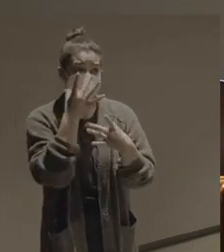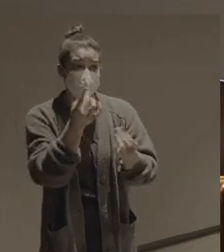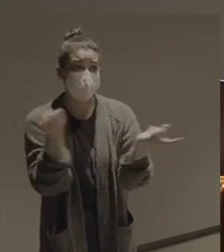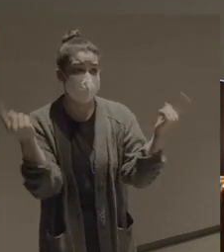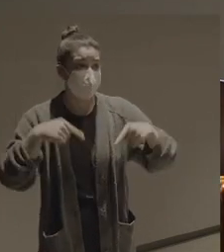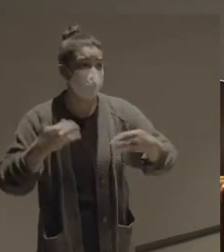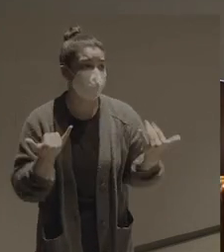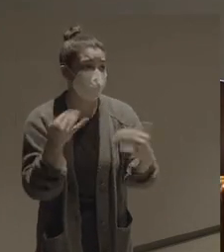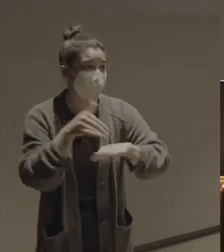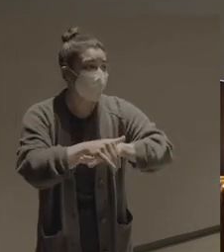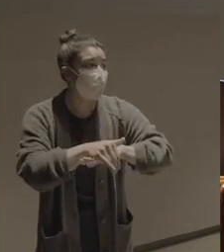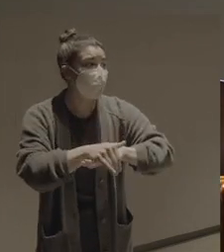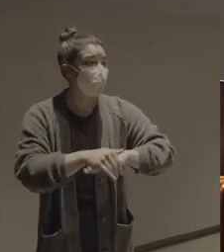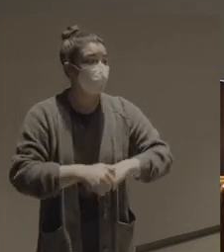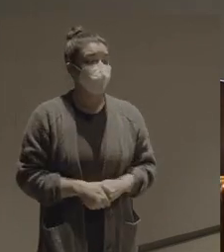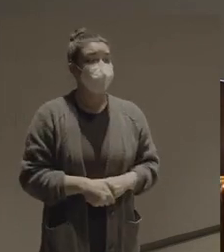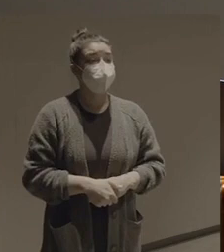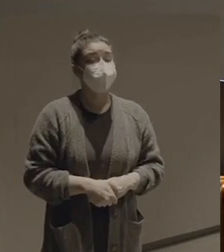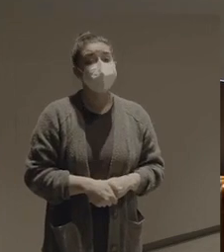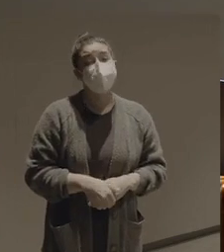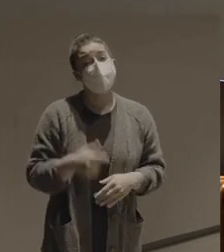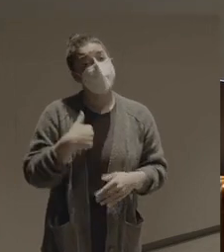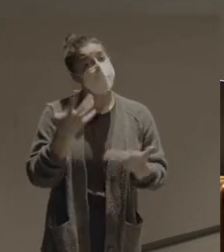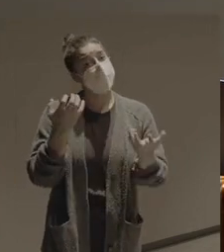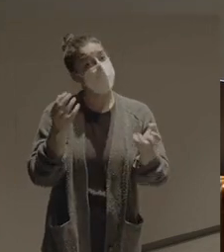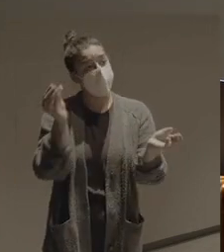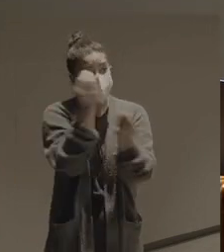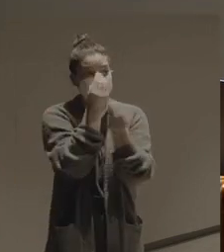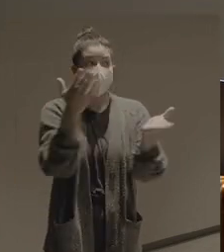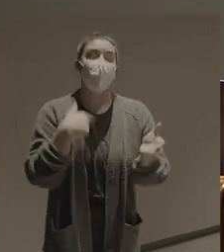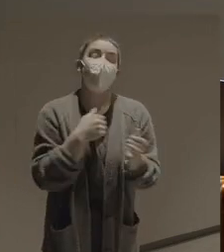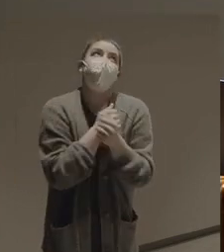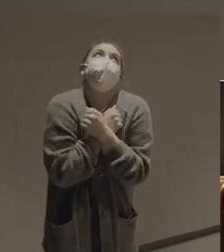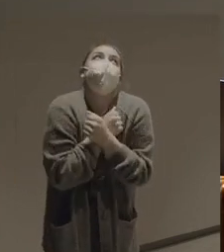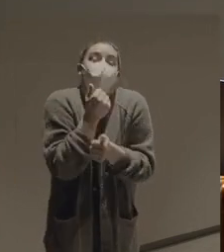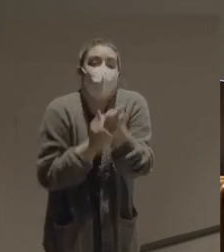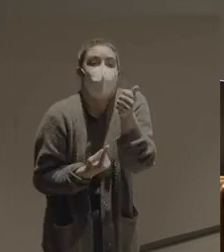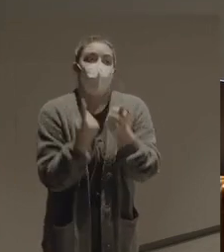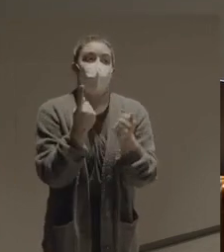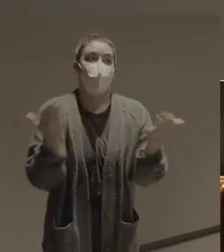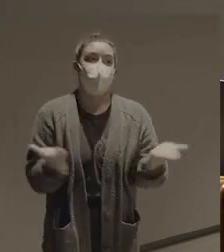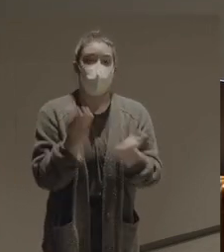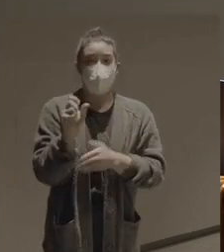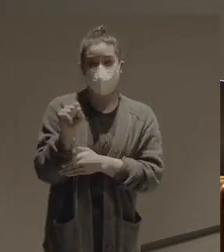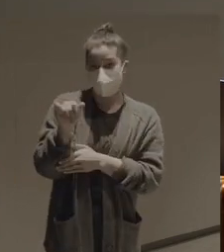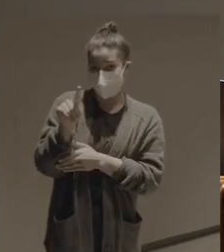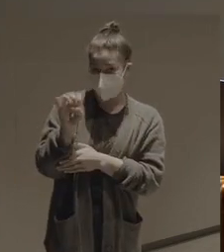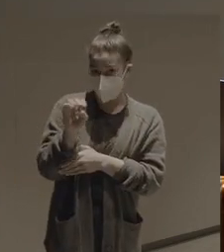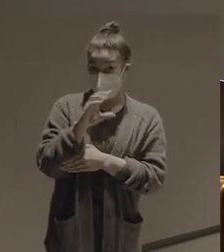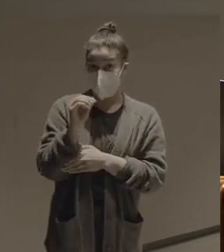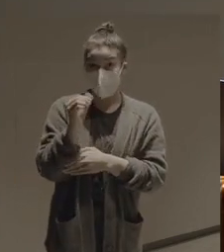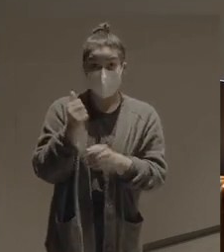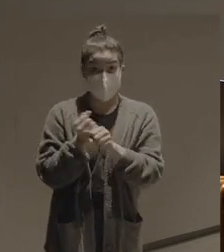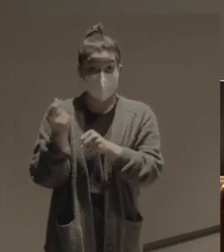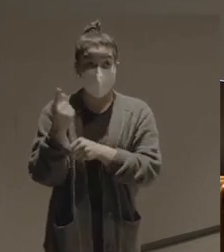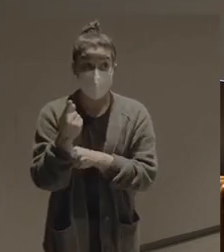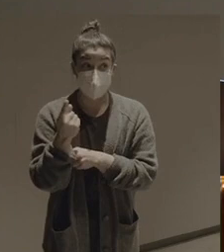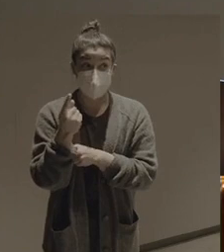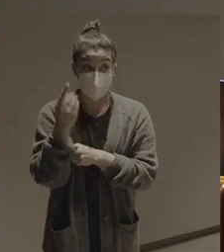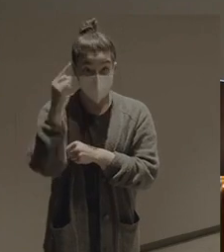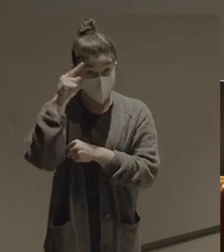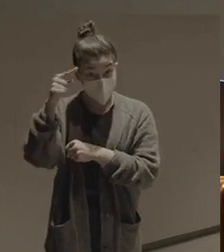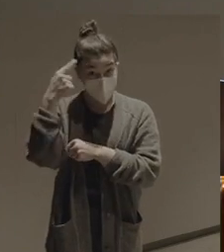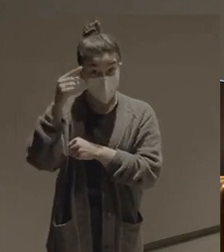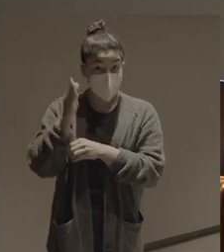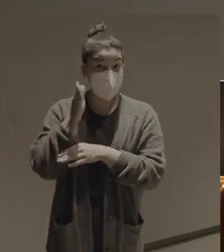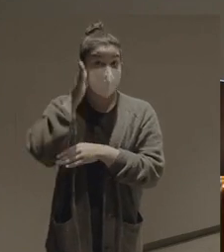but for the record, I love everyone at site, and I look forward to future collaborations, especially next year when the New Mexico Museum of Art